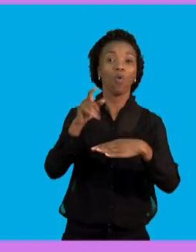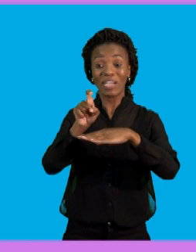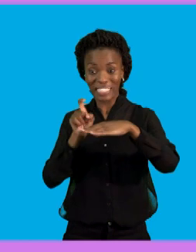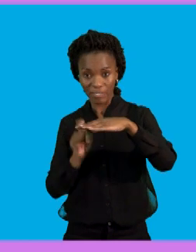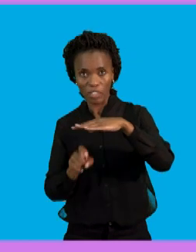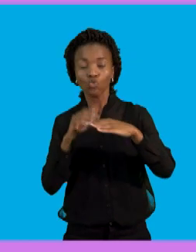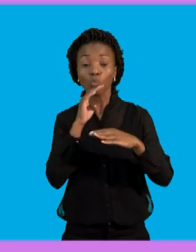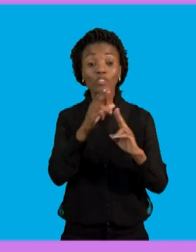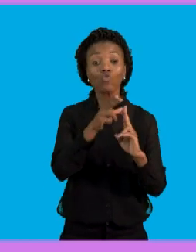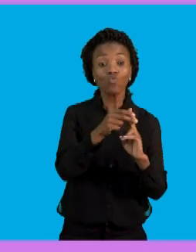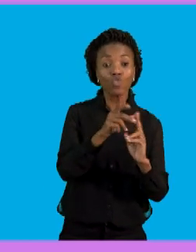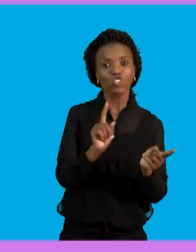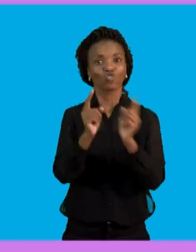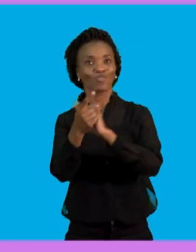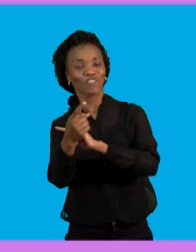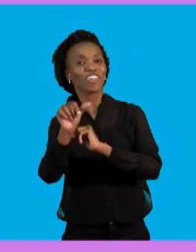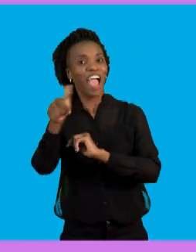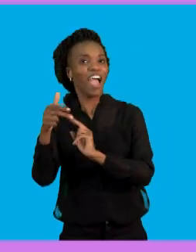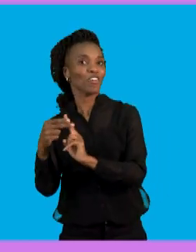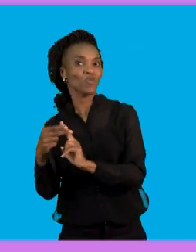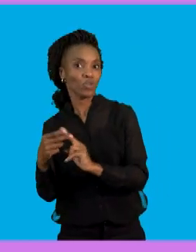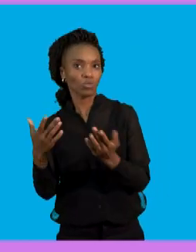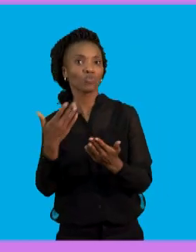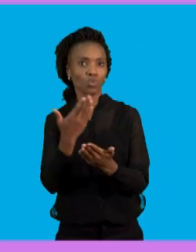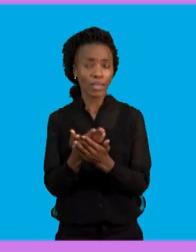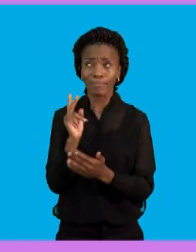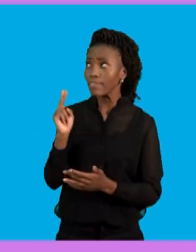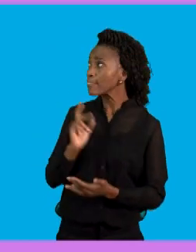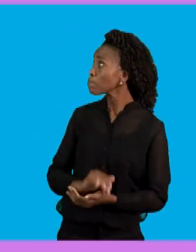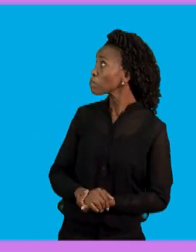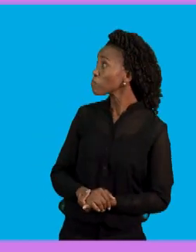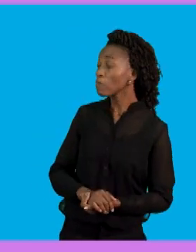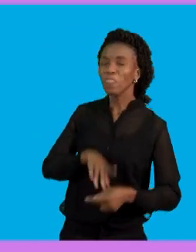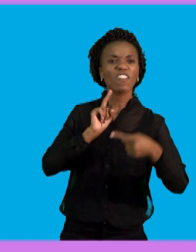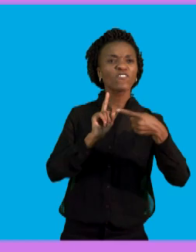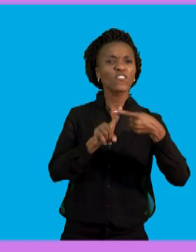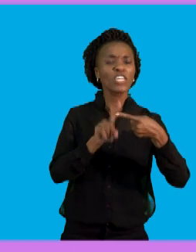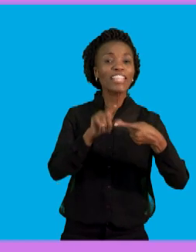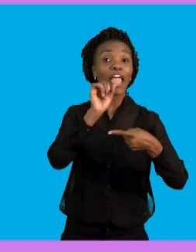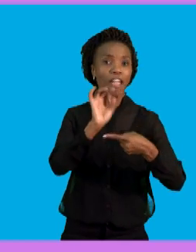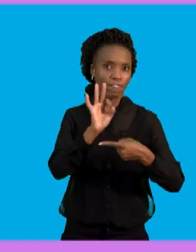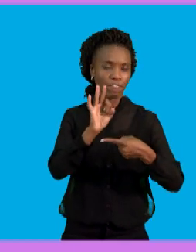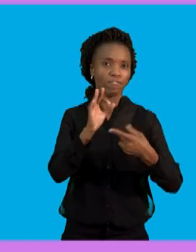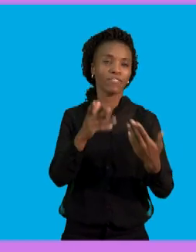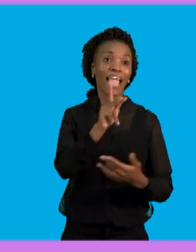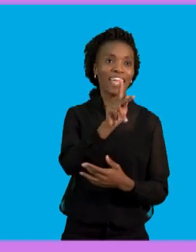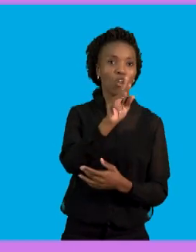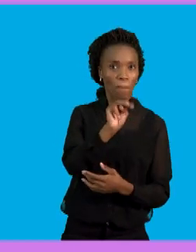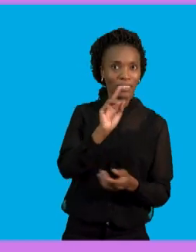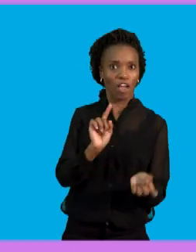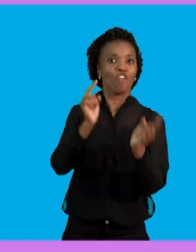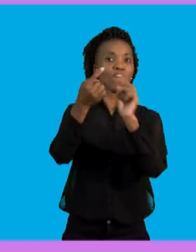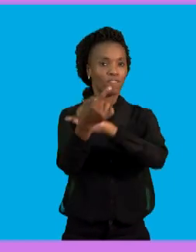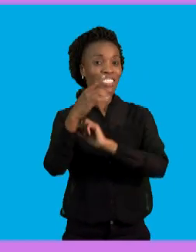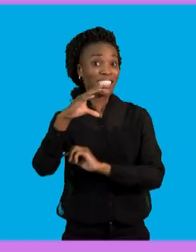you are moving from one unit to the other. So now you can have a look at that. Let us look at the first one. If you are moving from